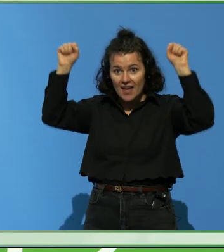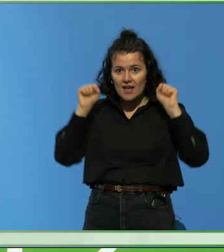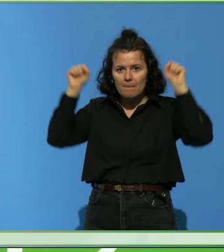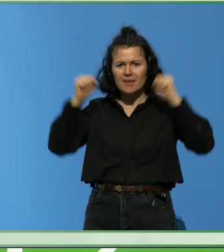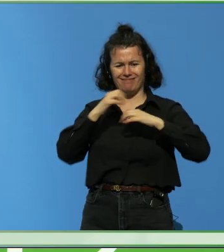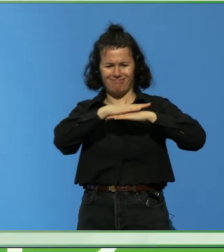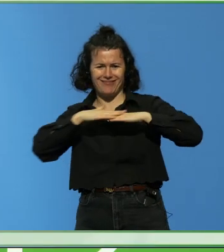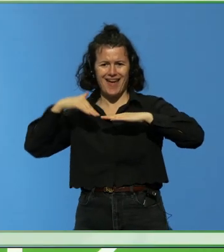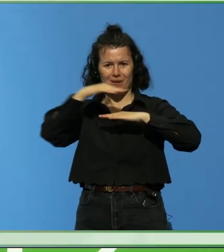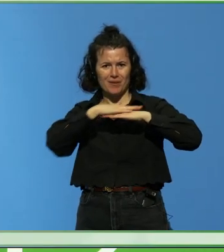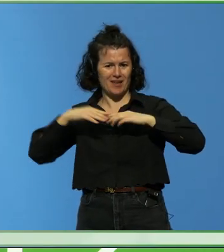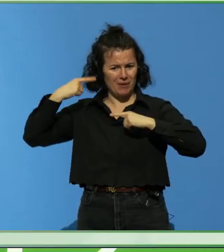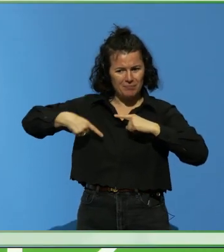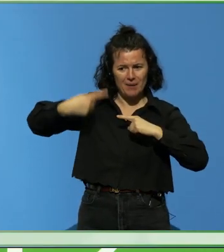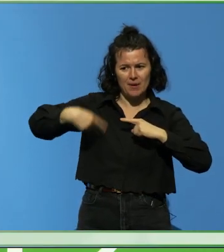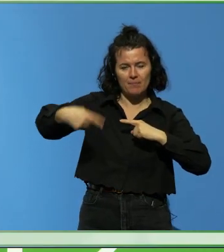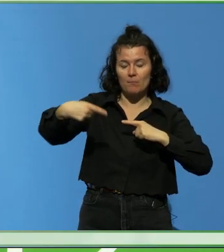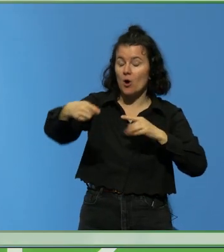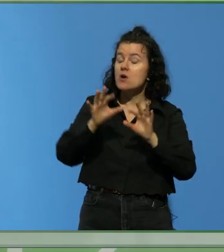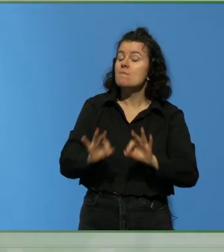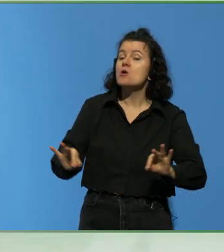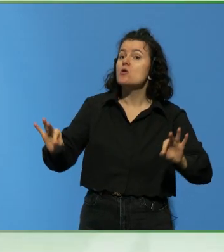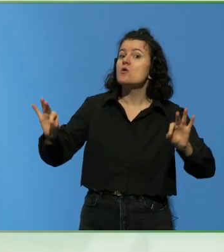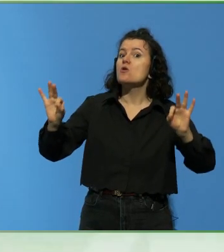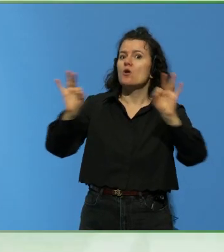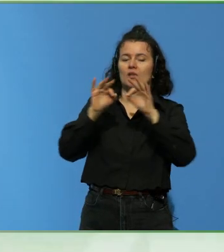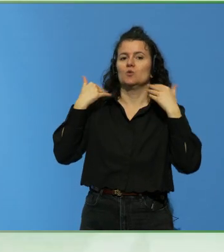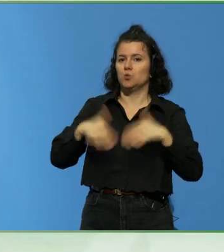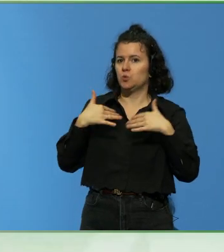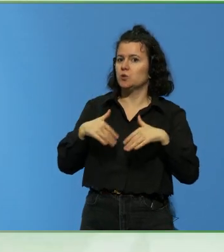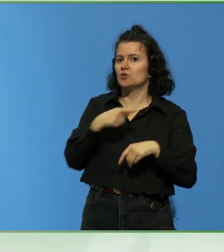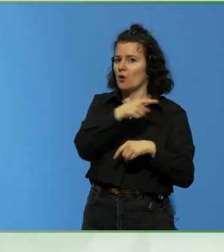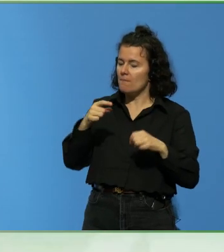the adulthood period. So, thank you very much.